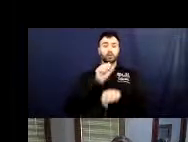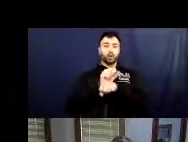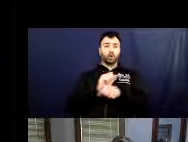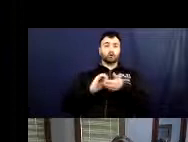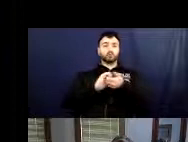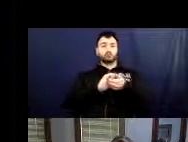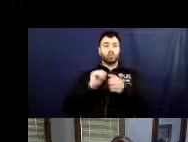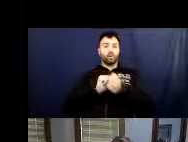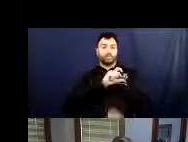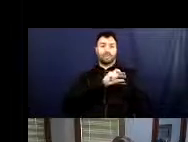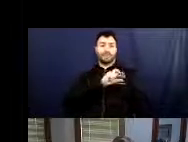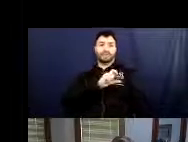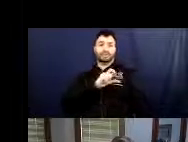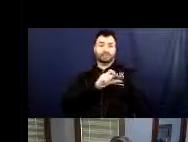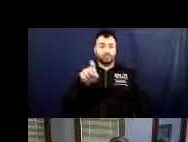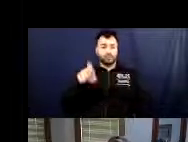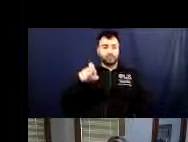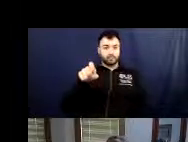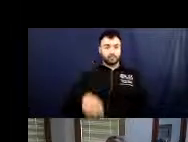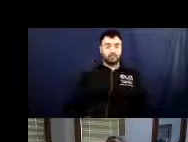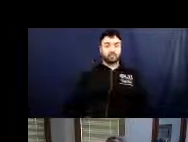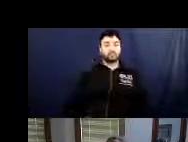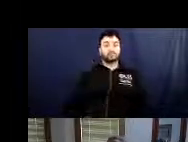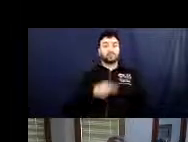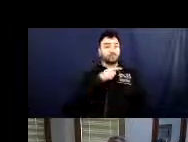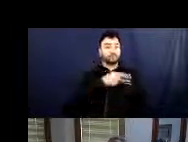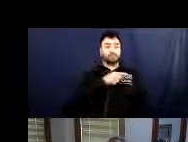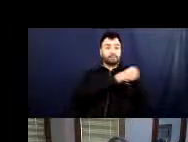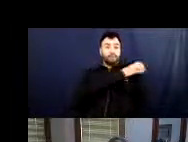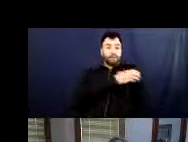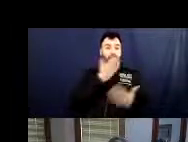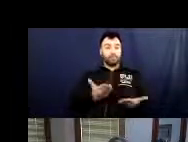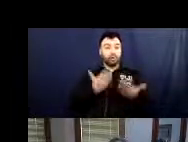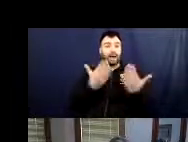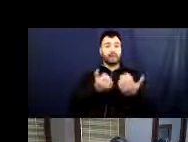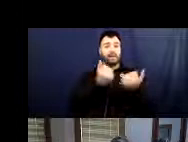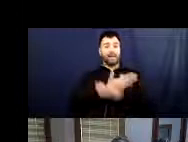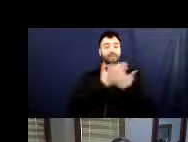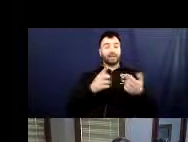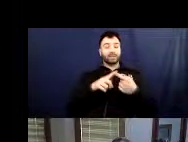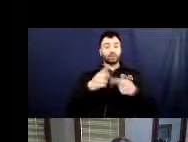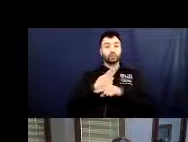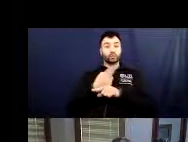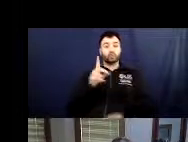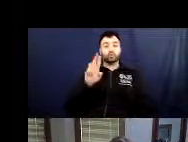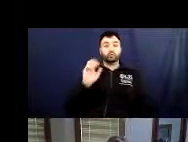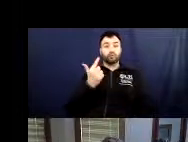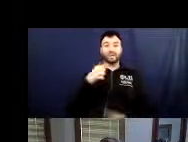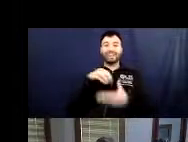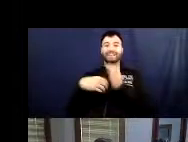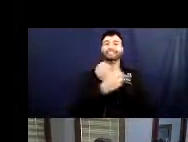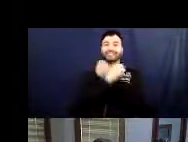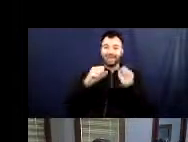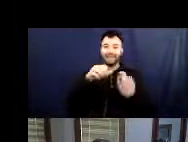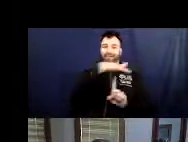that area. They provide all the safe things that people need to deal with drugs safely. Here